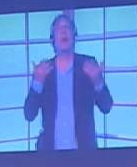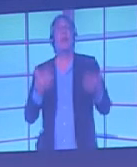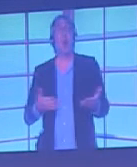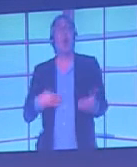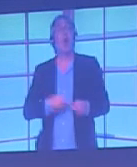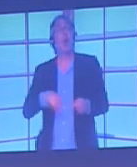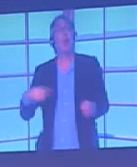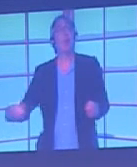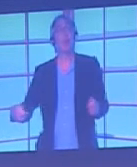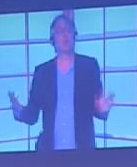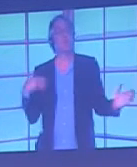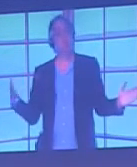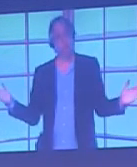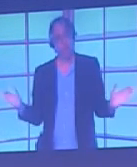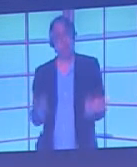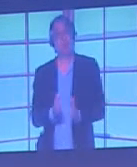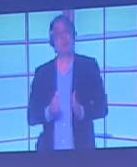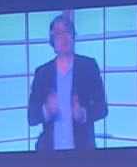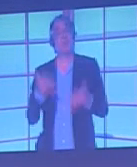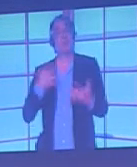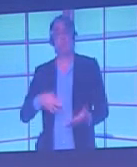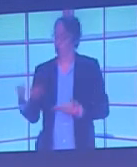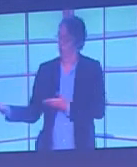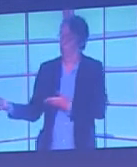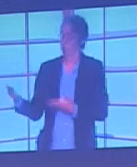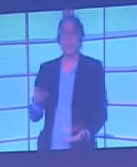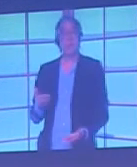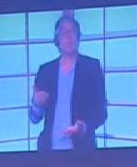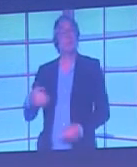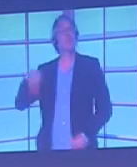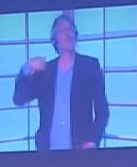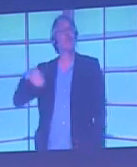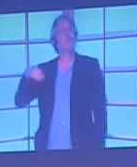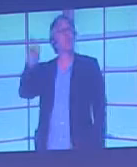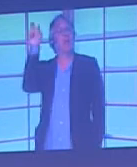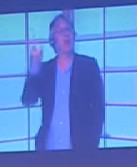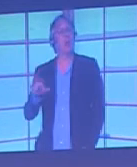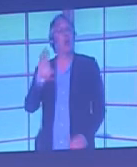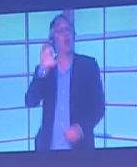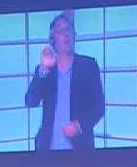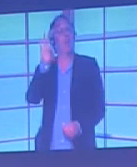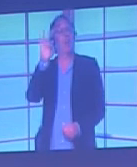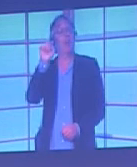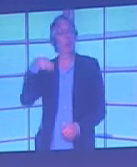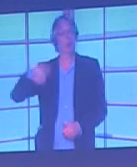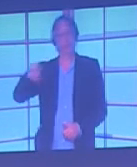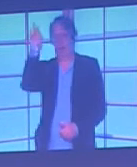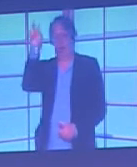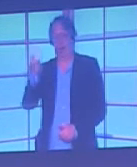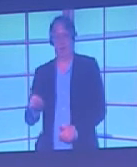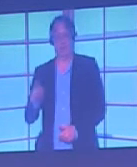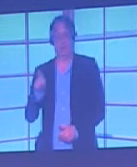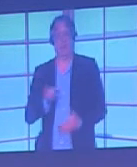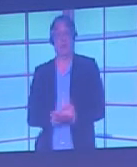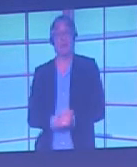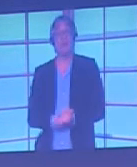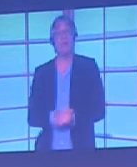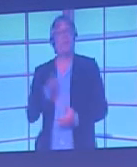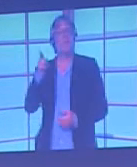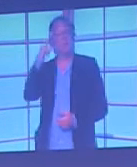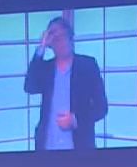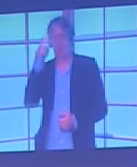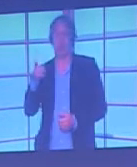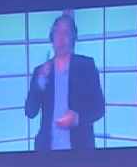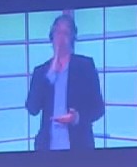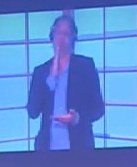I wish to welcome on stage to start the proceedings the chair of CAFE. This gentleman is a true